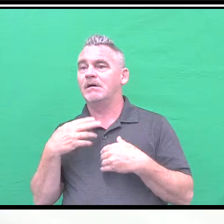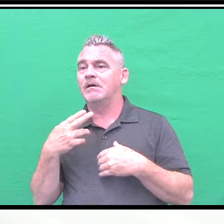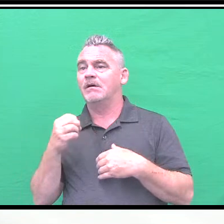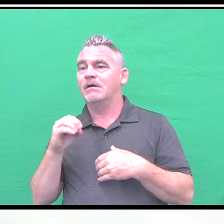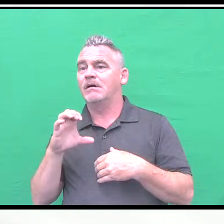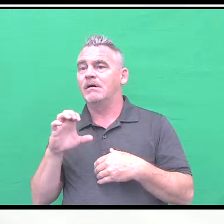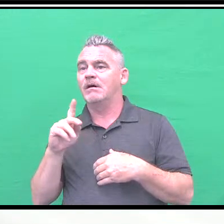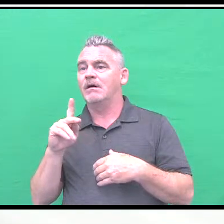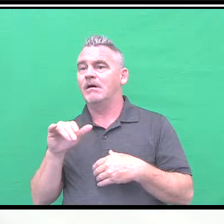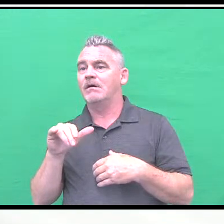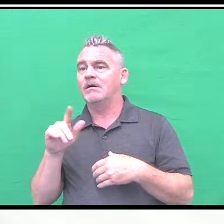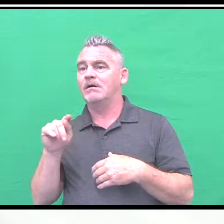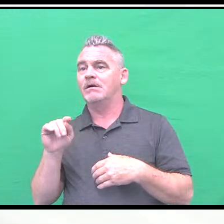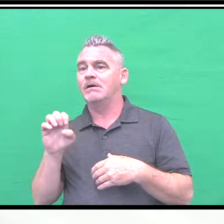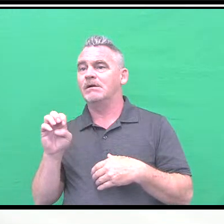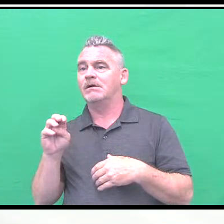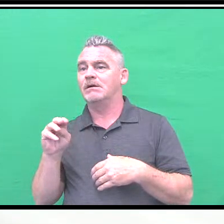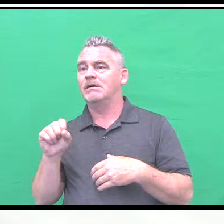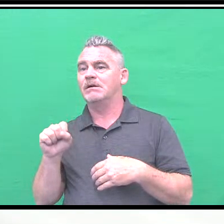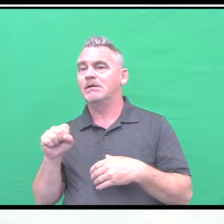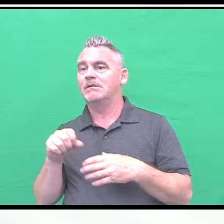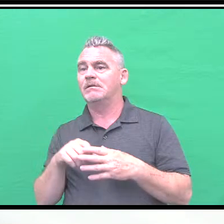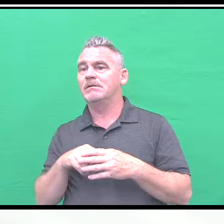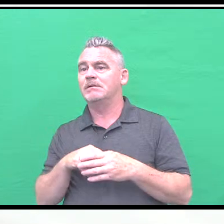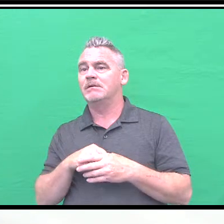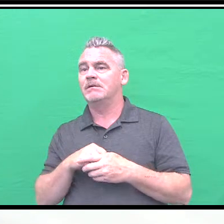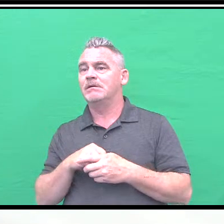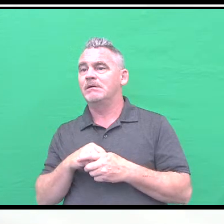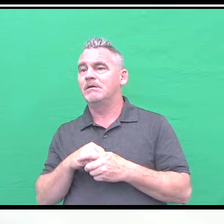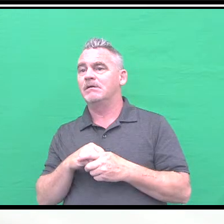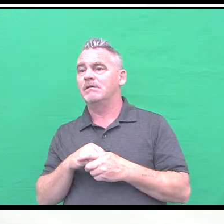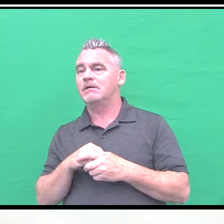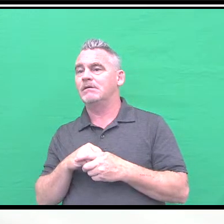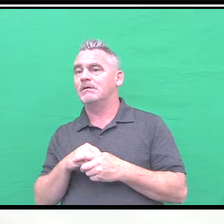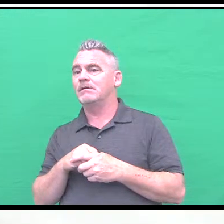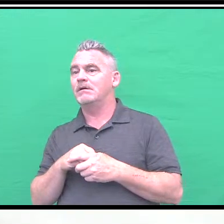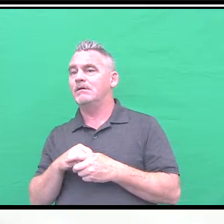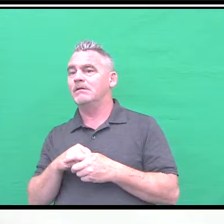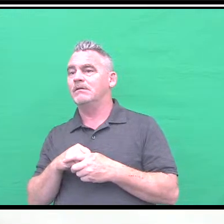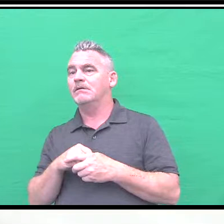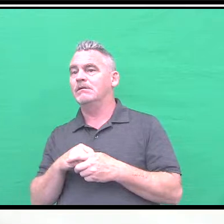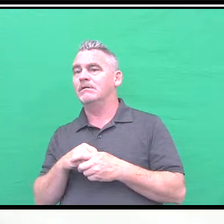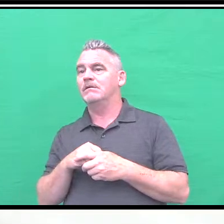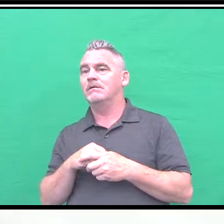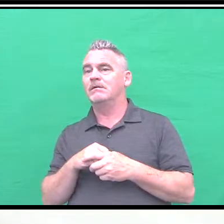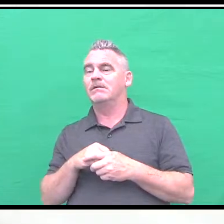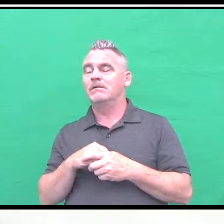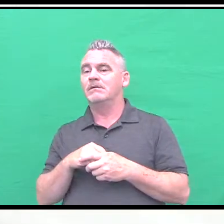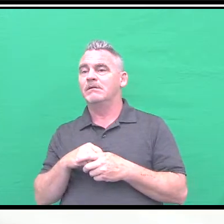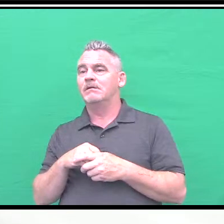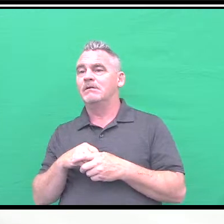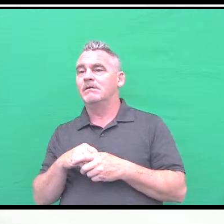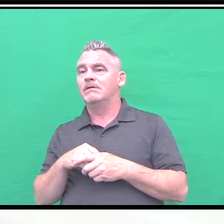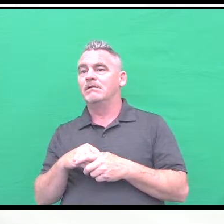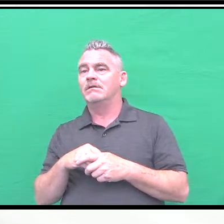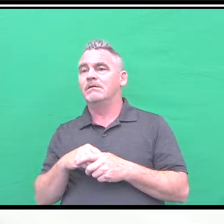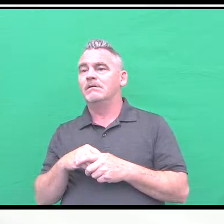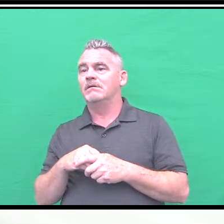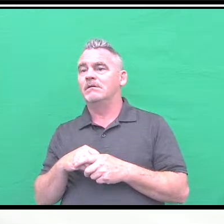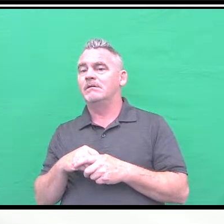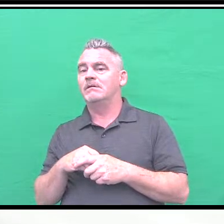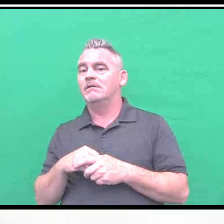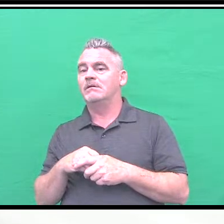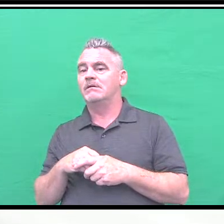just thinking of all the possibilities by us establishing a partnership with the new arena that's